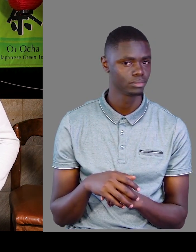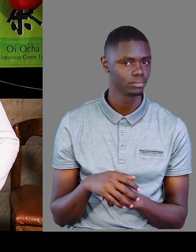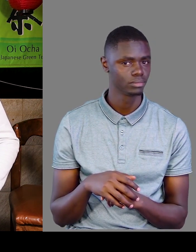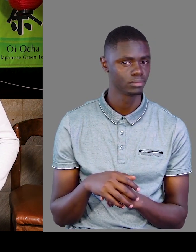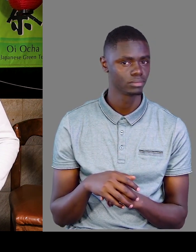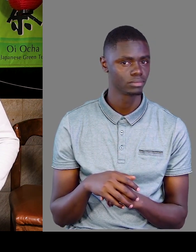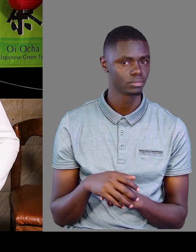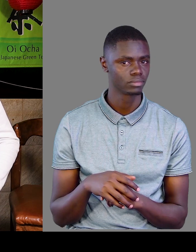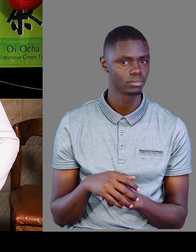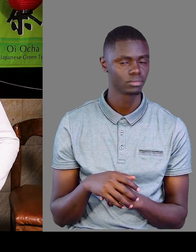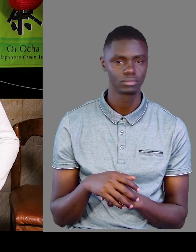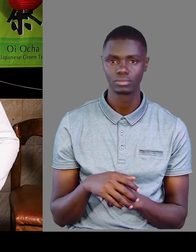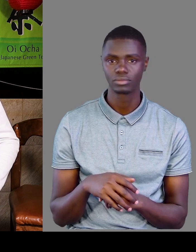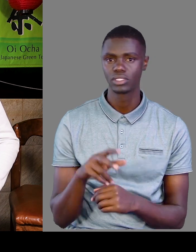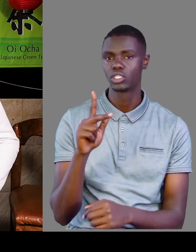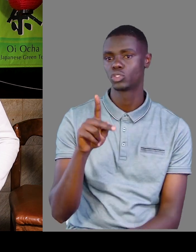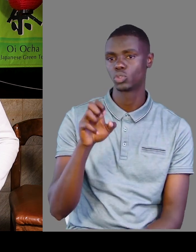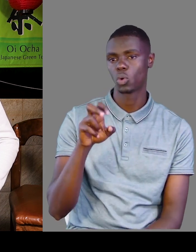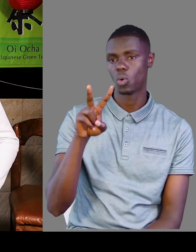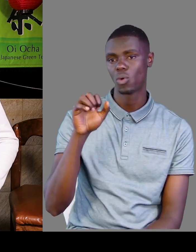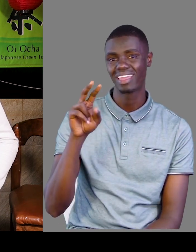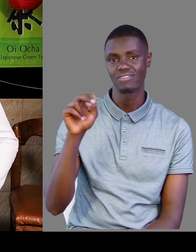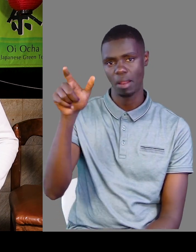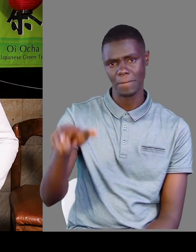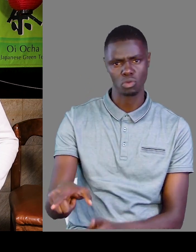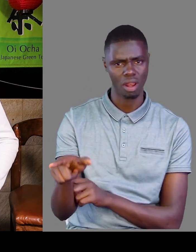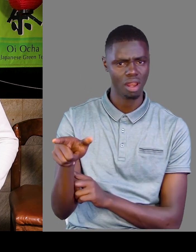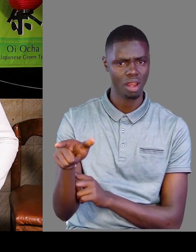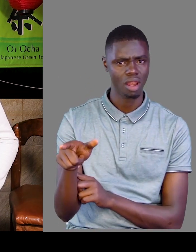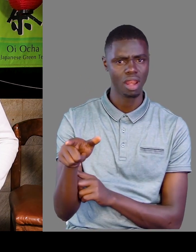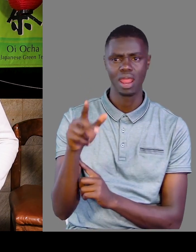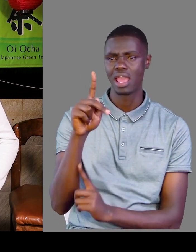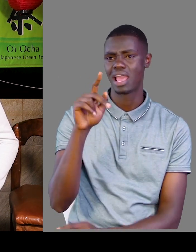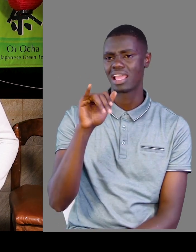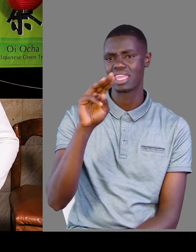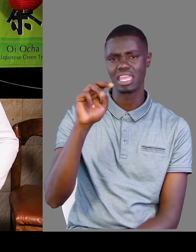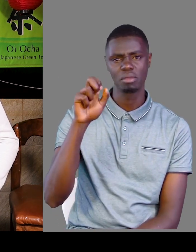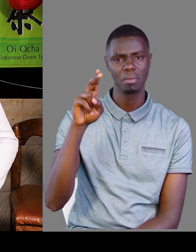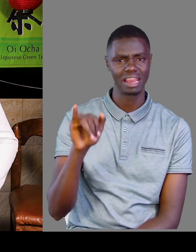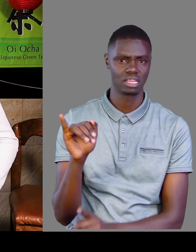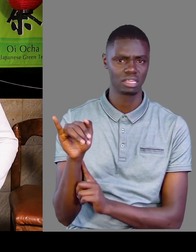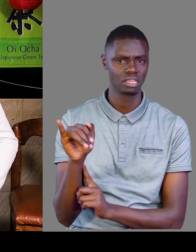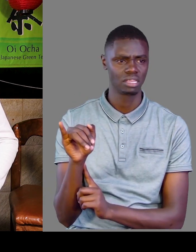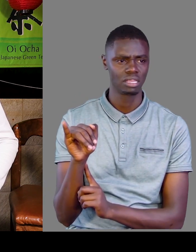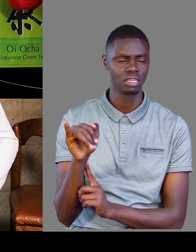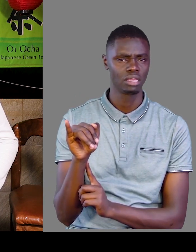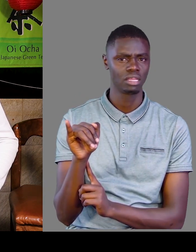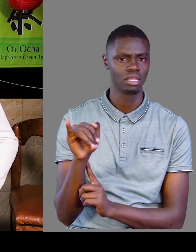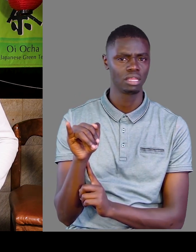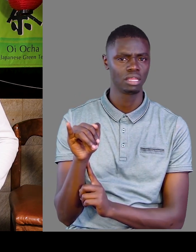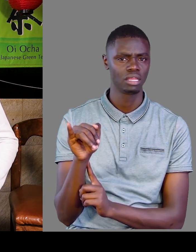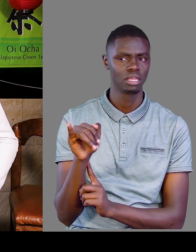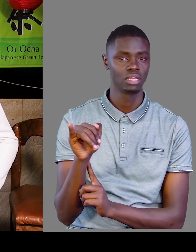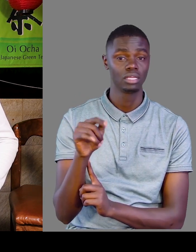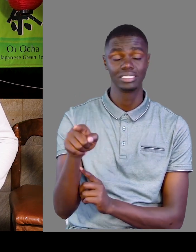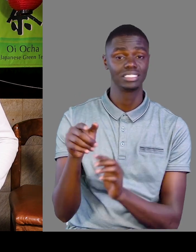organization alikuwa anaitwa Kevin. Kevin anaitwa Kevin Kimani. Namuita Kim. So